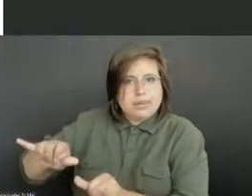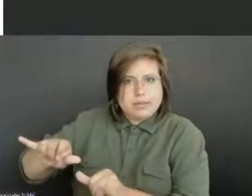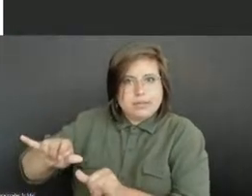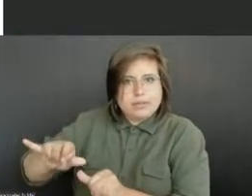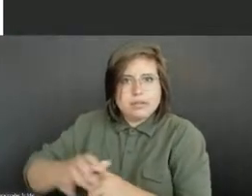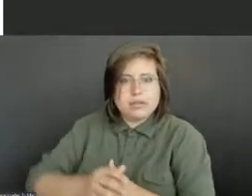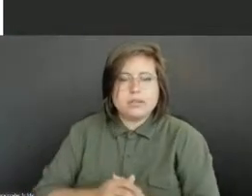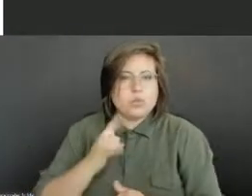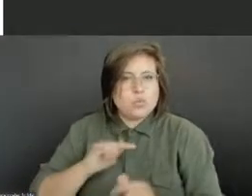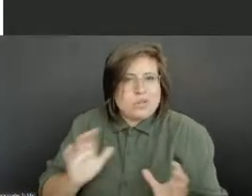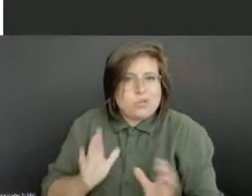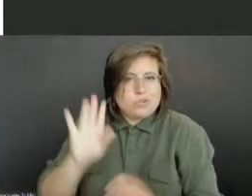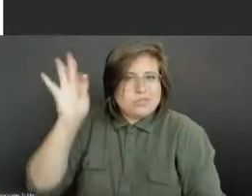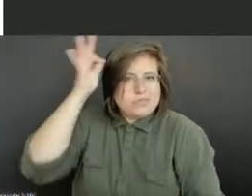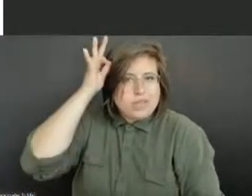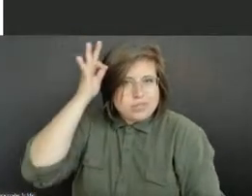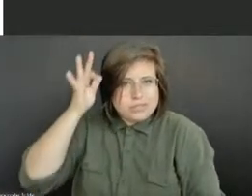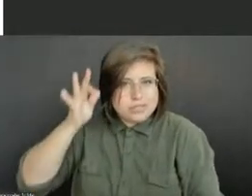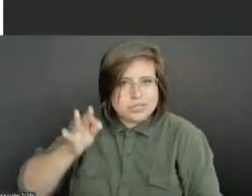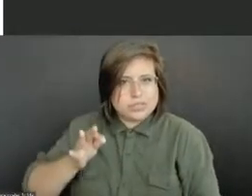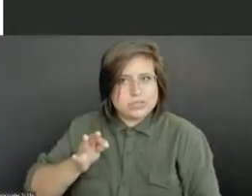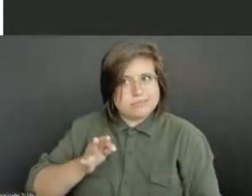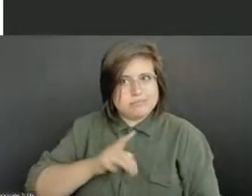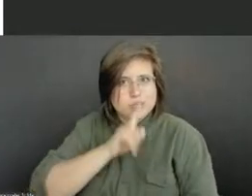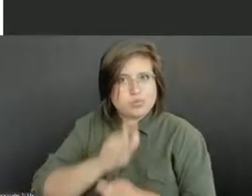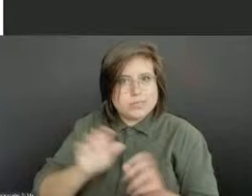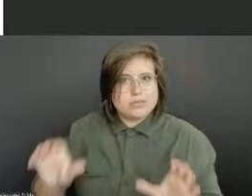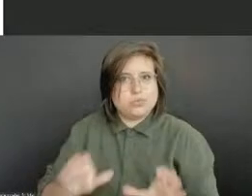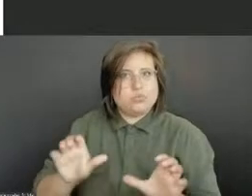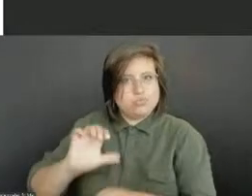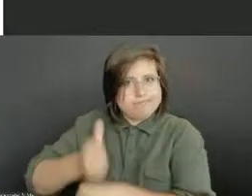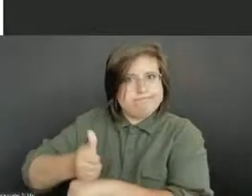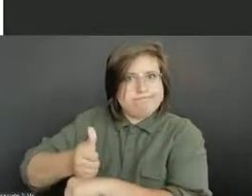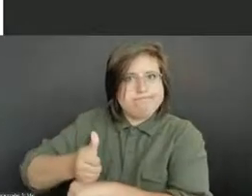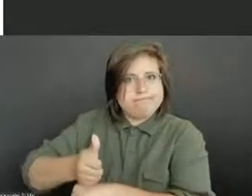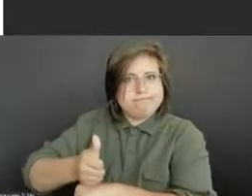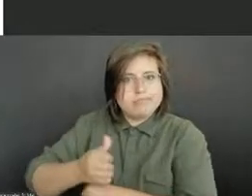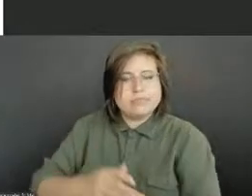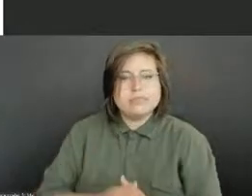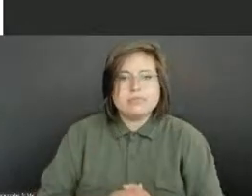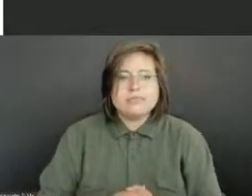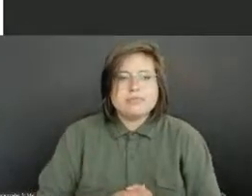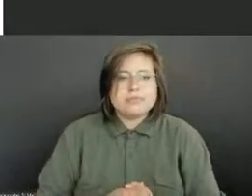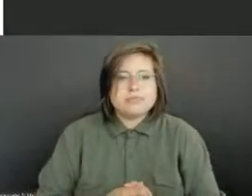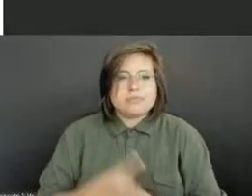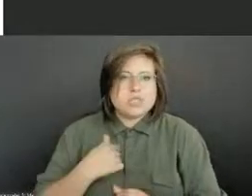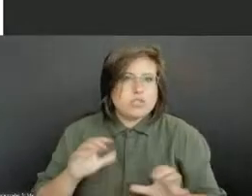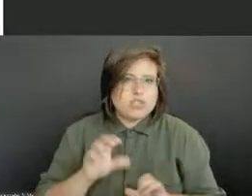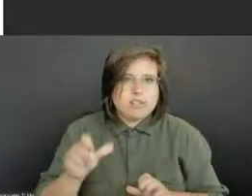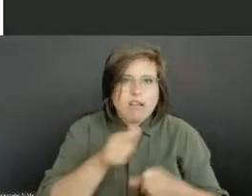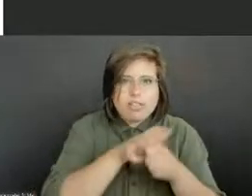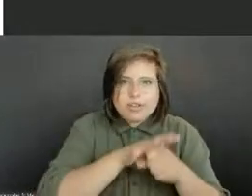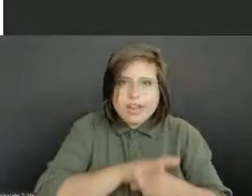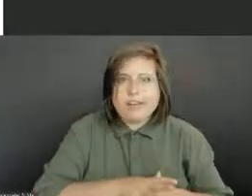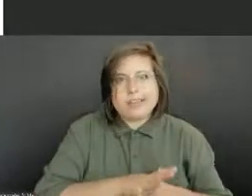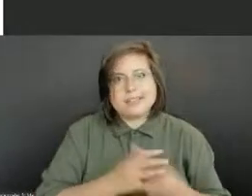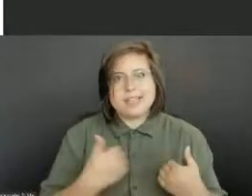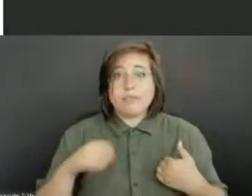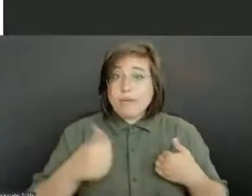encouraging the federal government to find a way to do that. And we've certainly done that in other areas that we establish as national priorities.